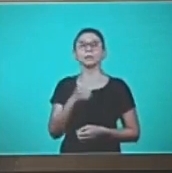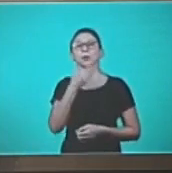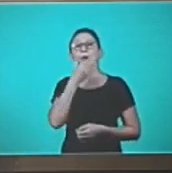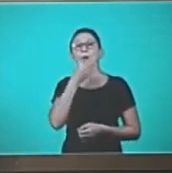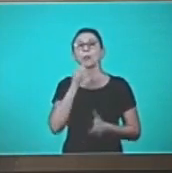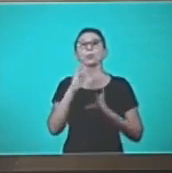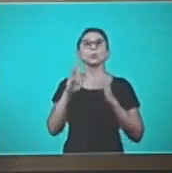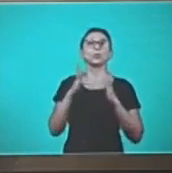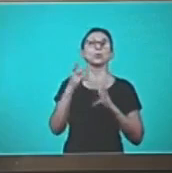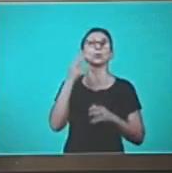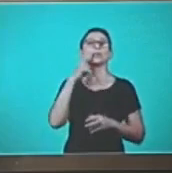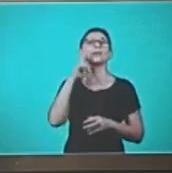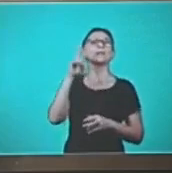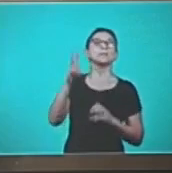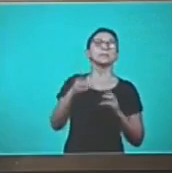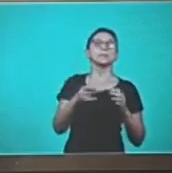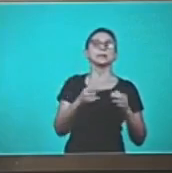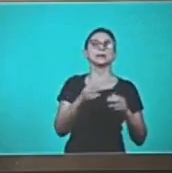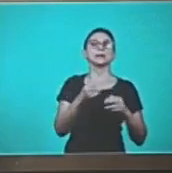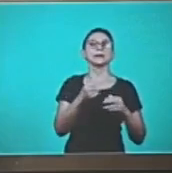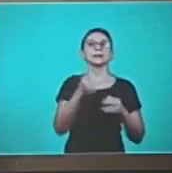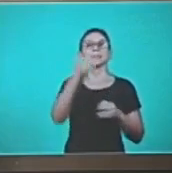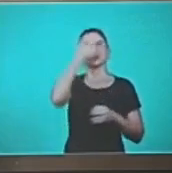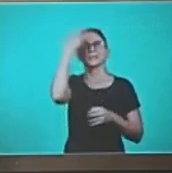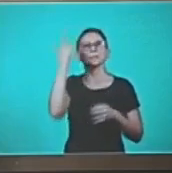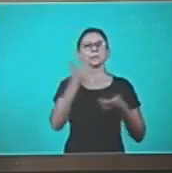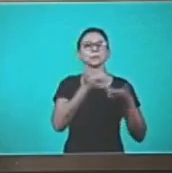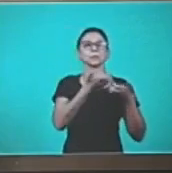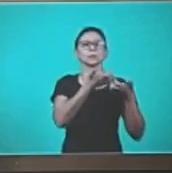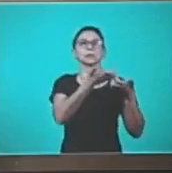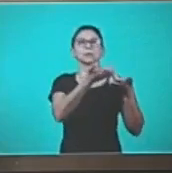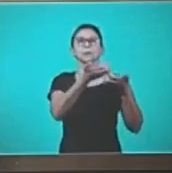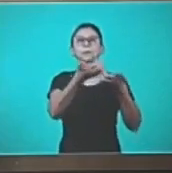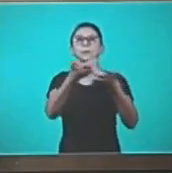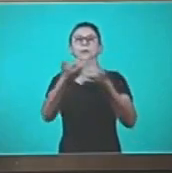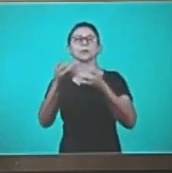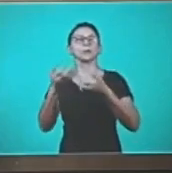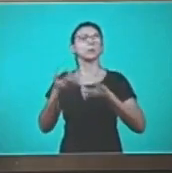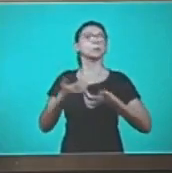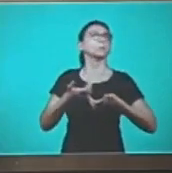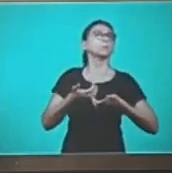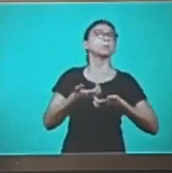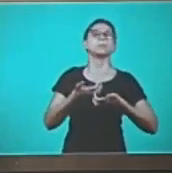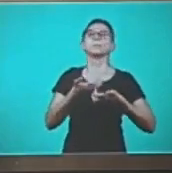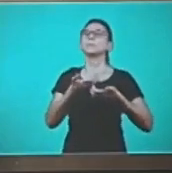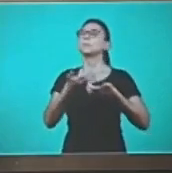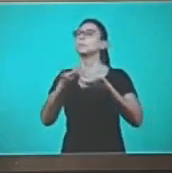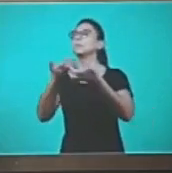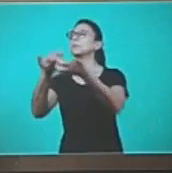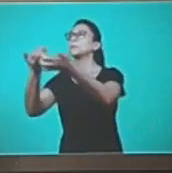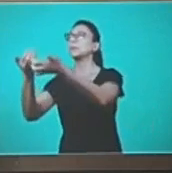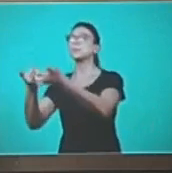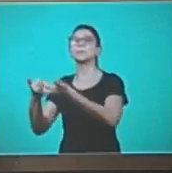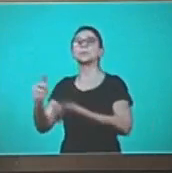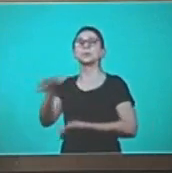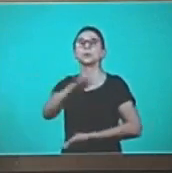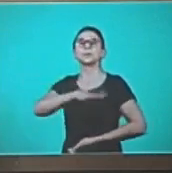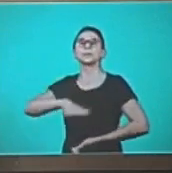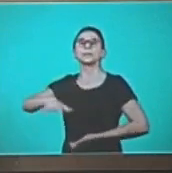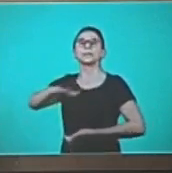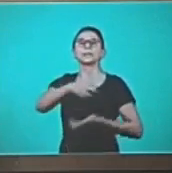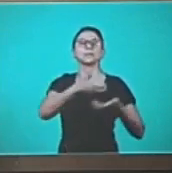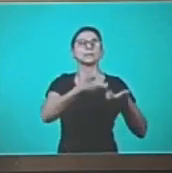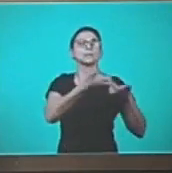see people with their lamps. The beauty of the feast for the groom was this, to see the lamps lighting the environment